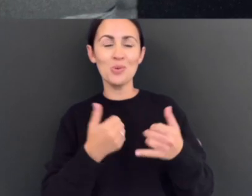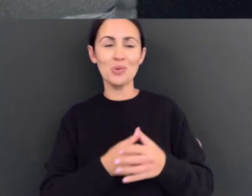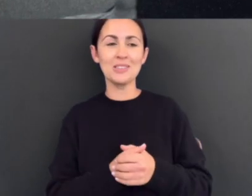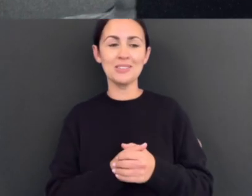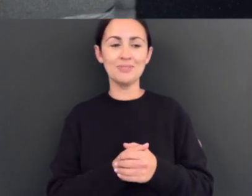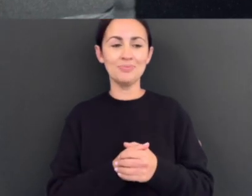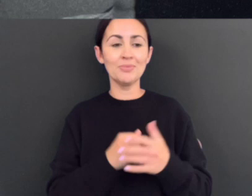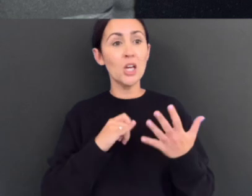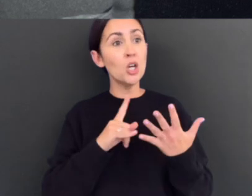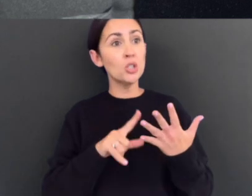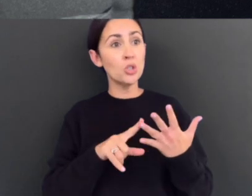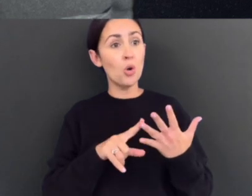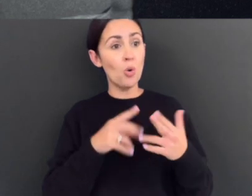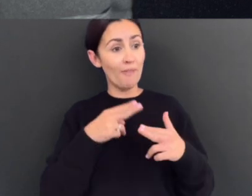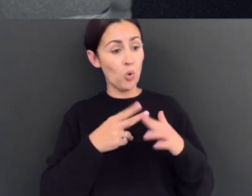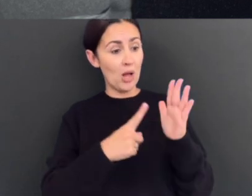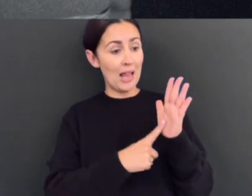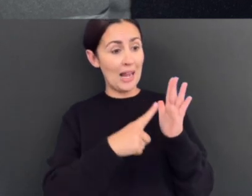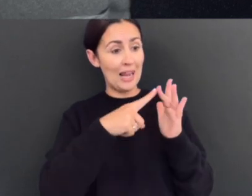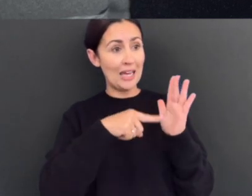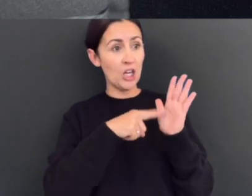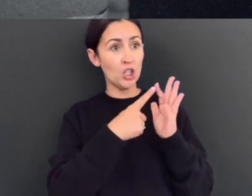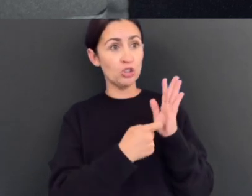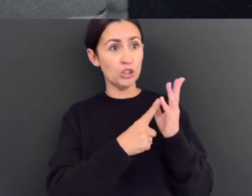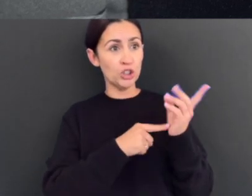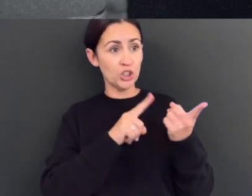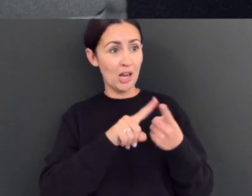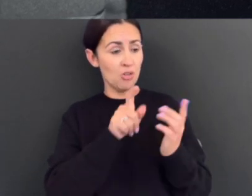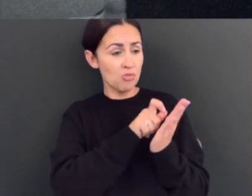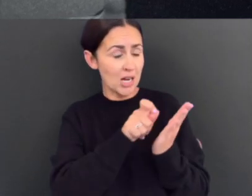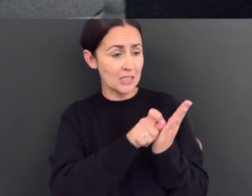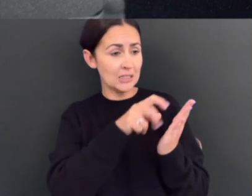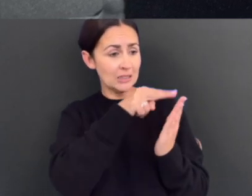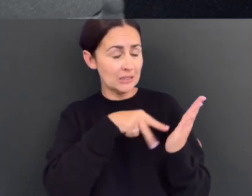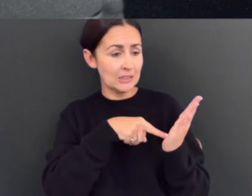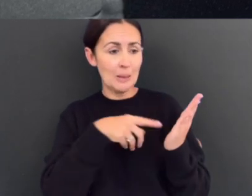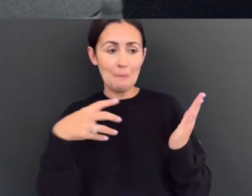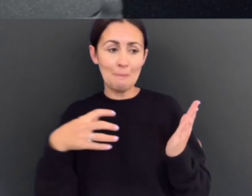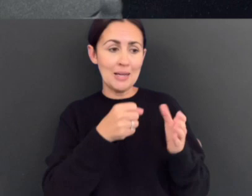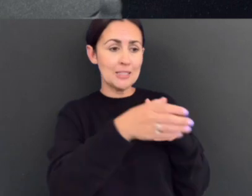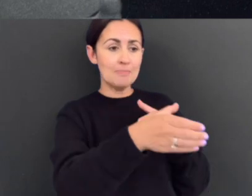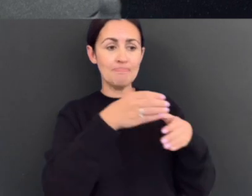I think at the heart of literature is empathy and compassion